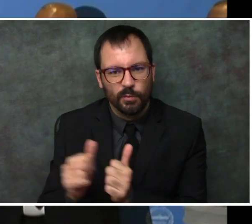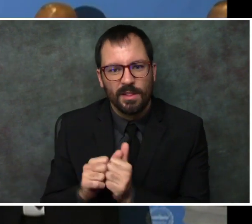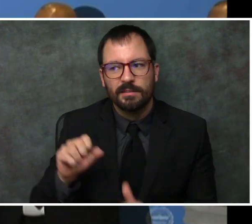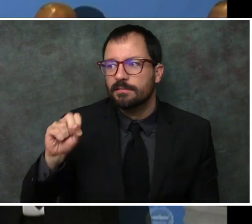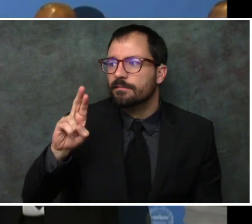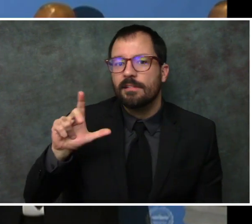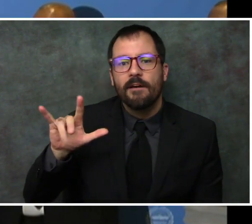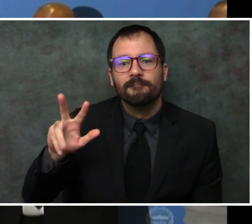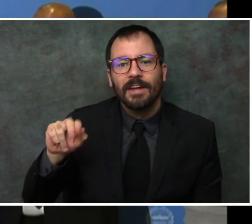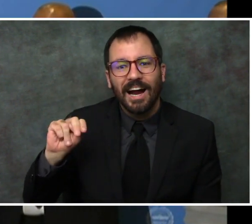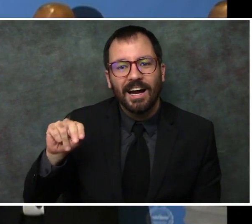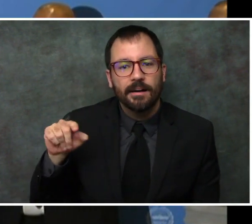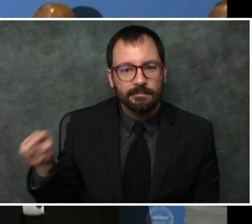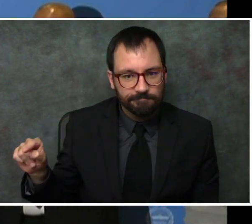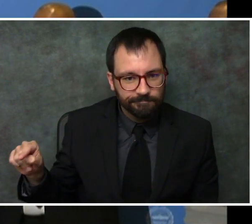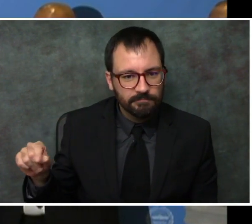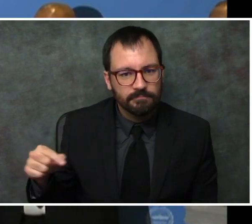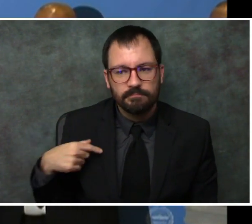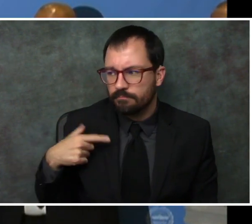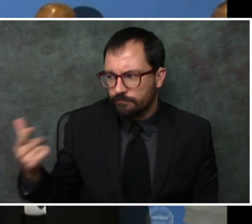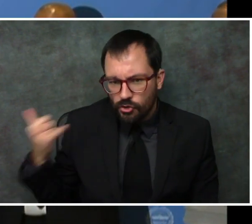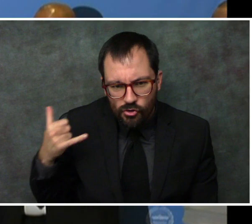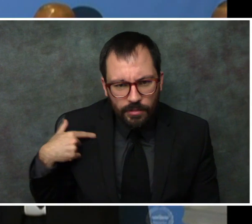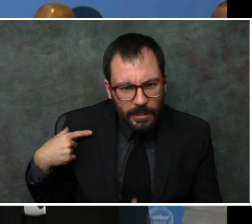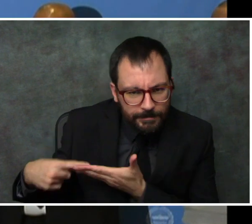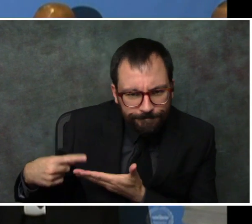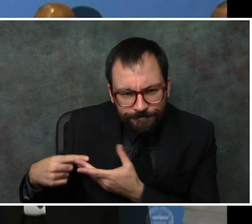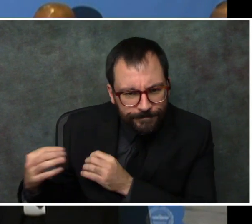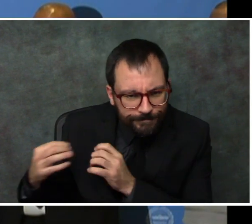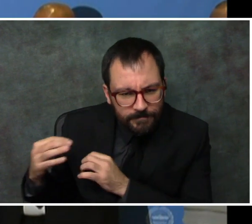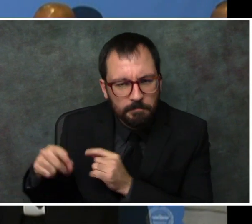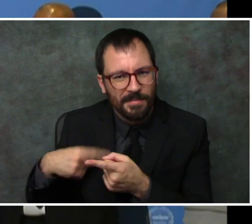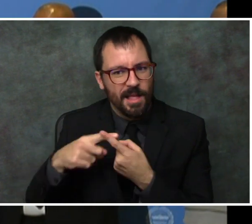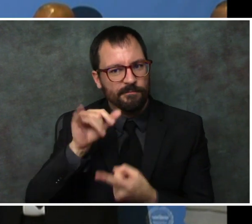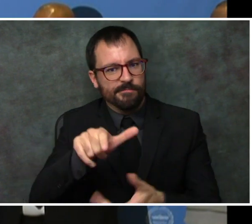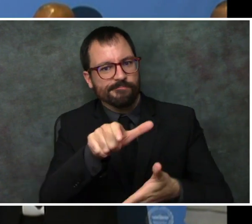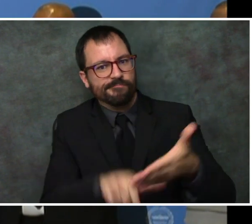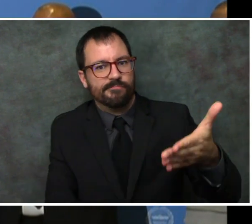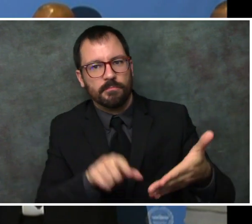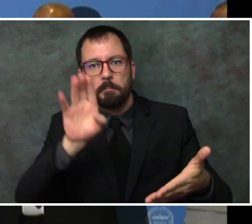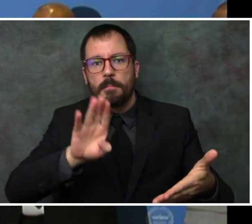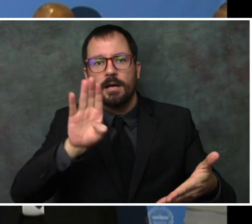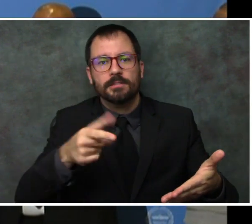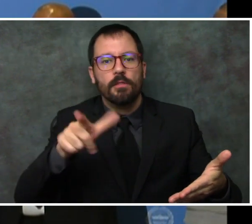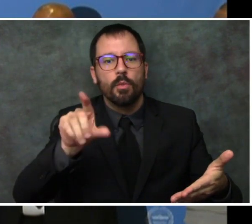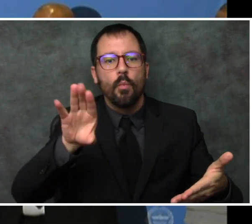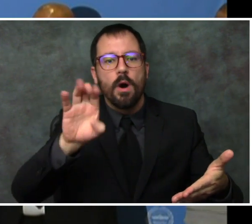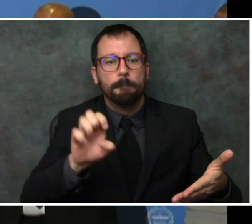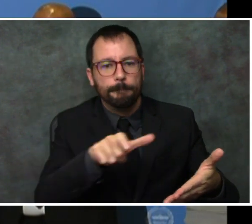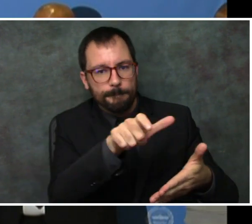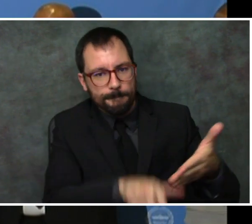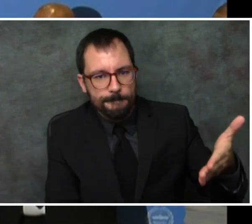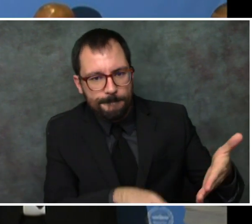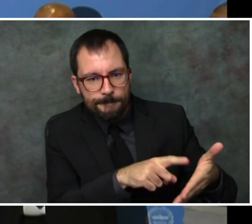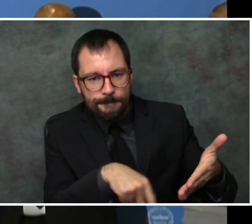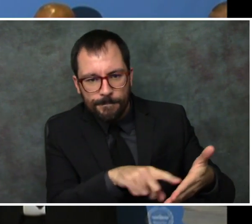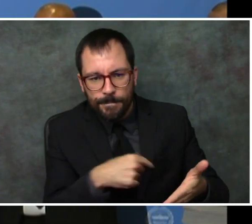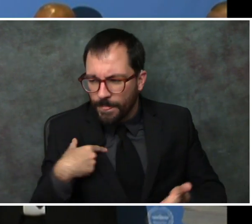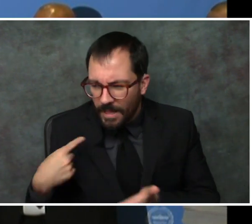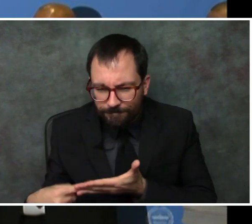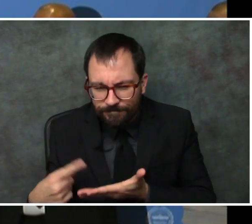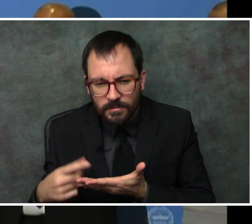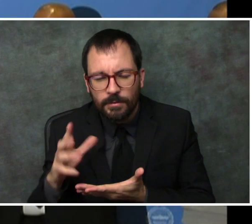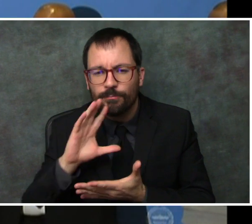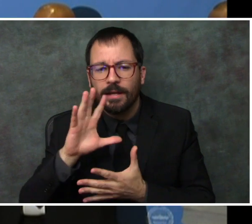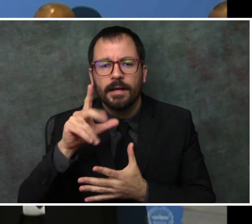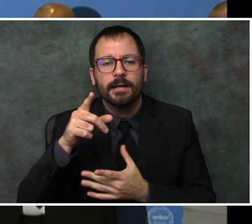me, and we're talking about the story in the Globe, and we're talking about getting to the heart of the issue in the Globe story. And what she said was that